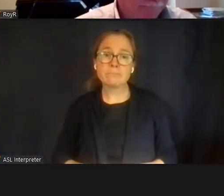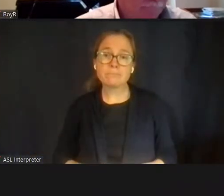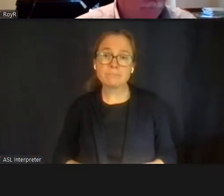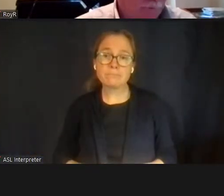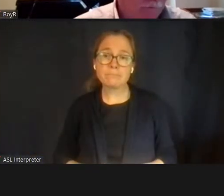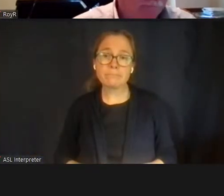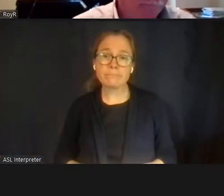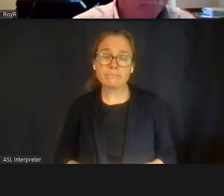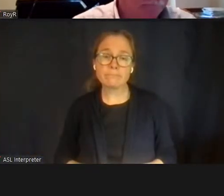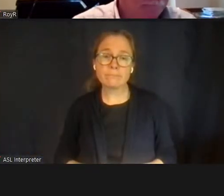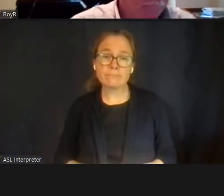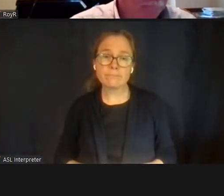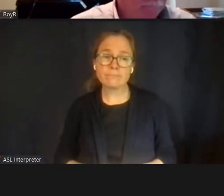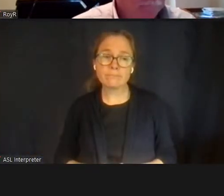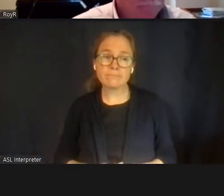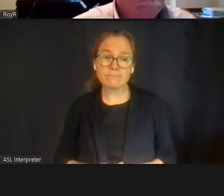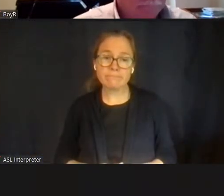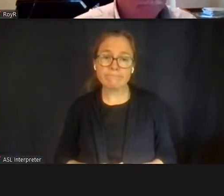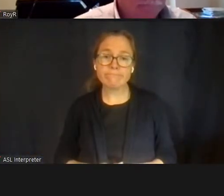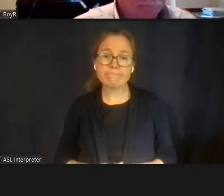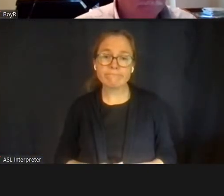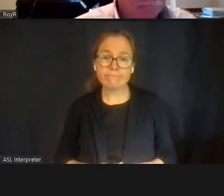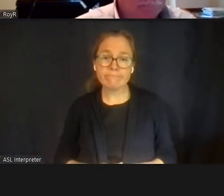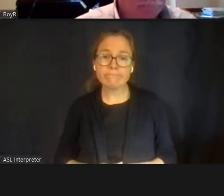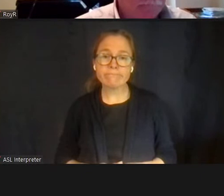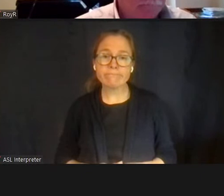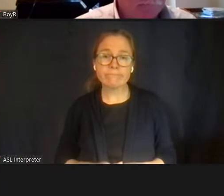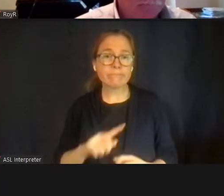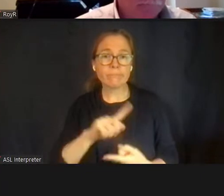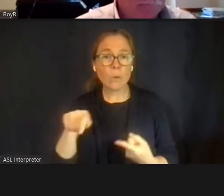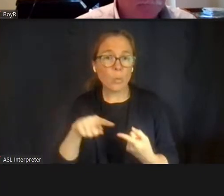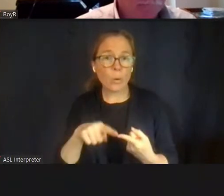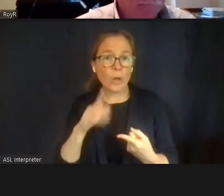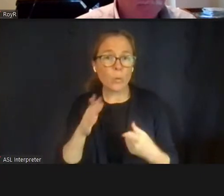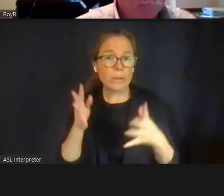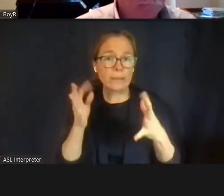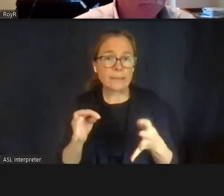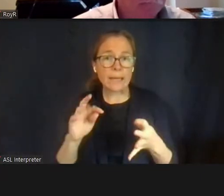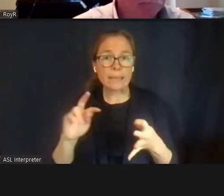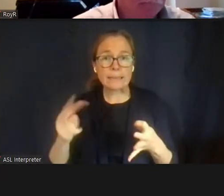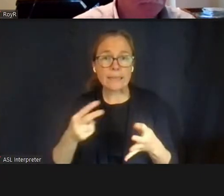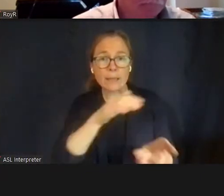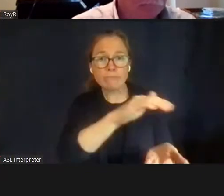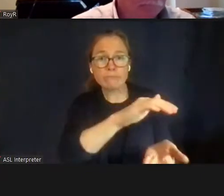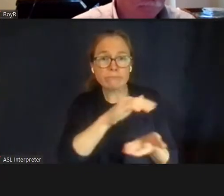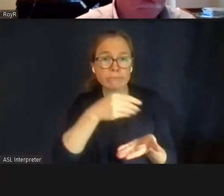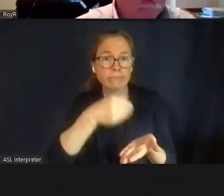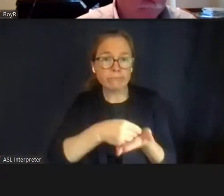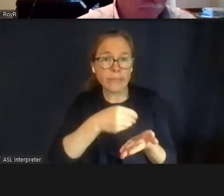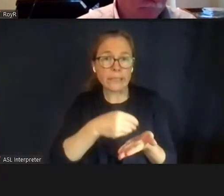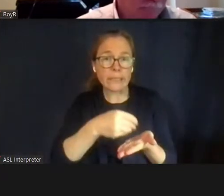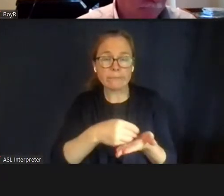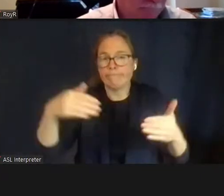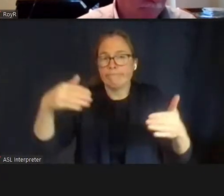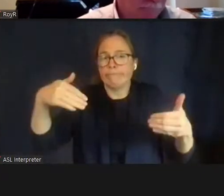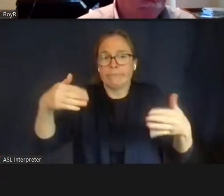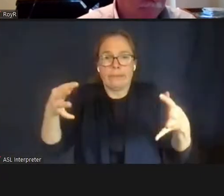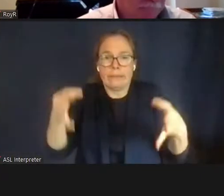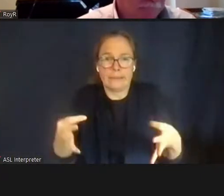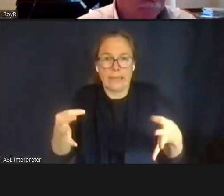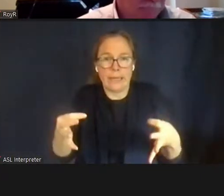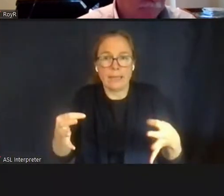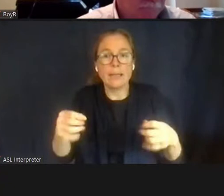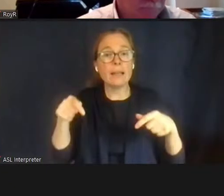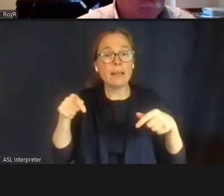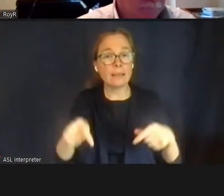soliciting ideas for the second tranche funding. It's one reason why we have dollars